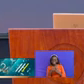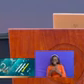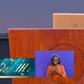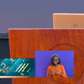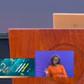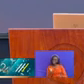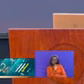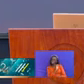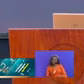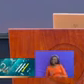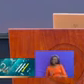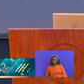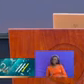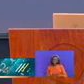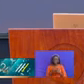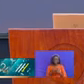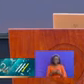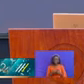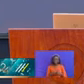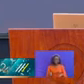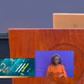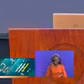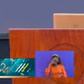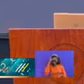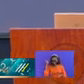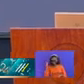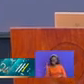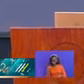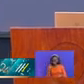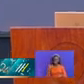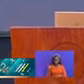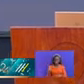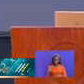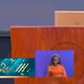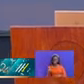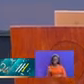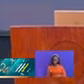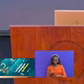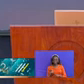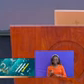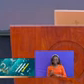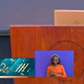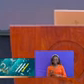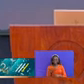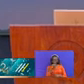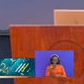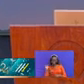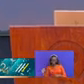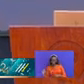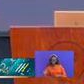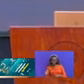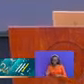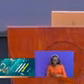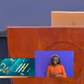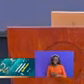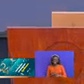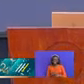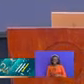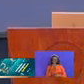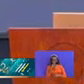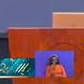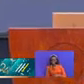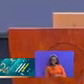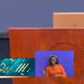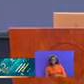because the pattern of their study is Solomon they can't understand how a man worked with such architect